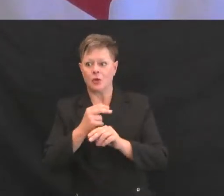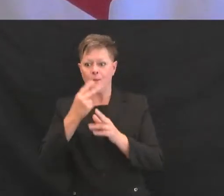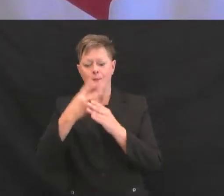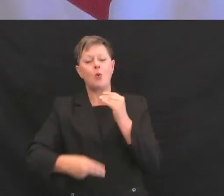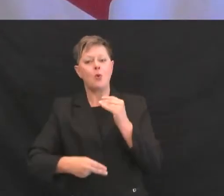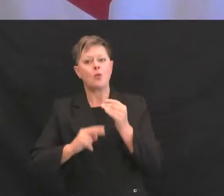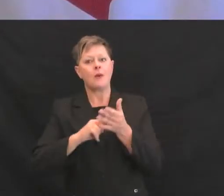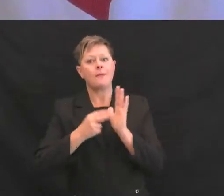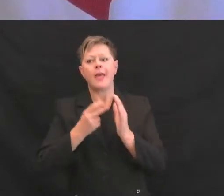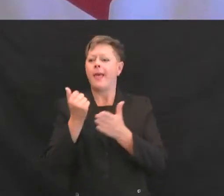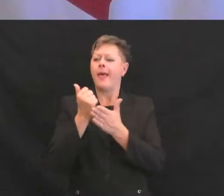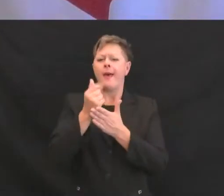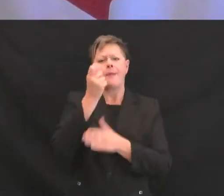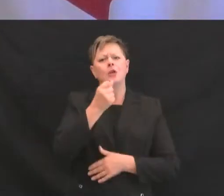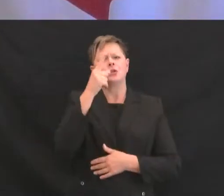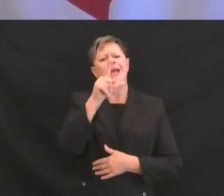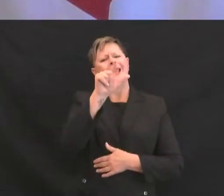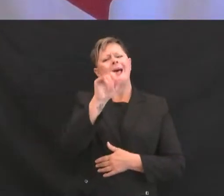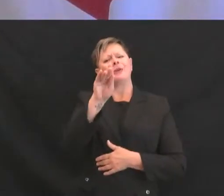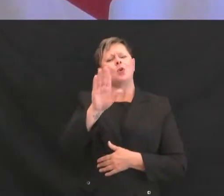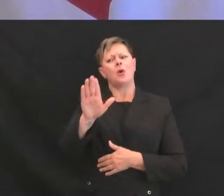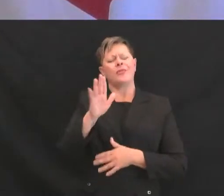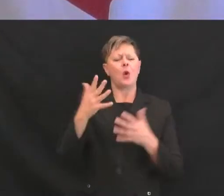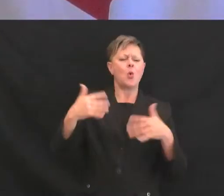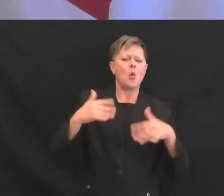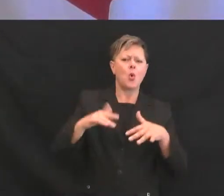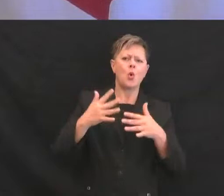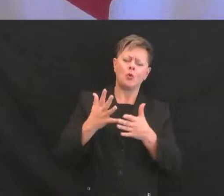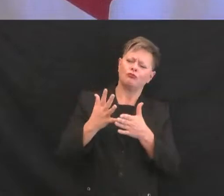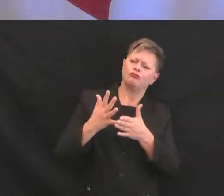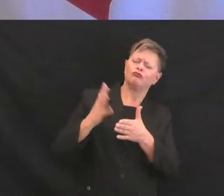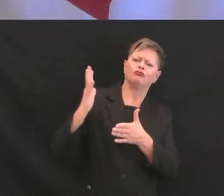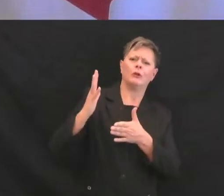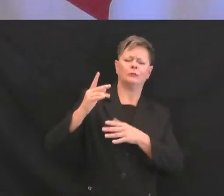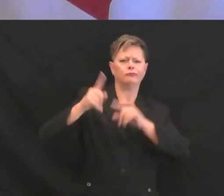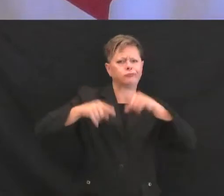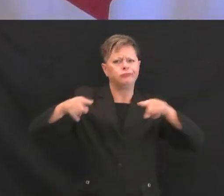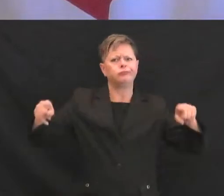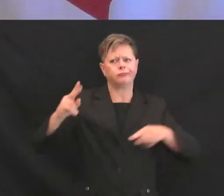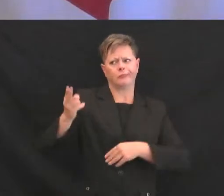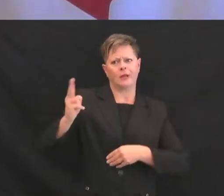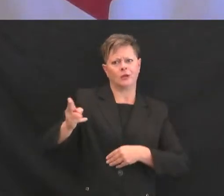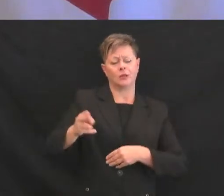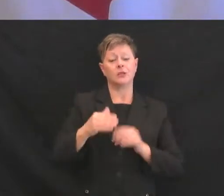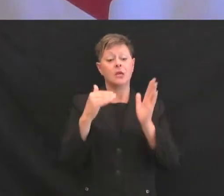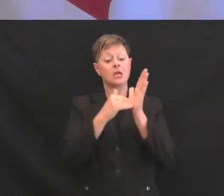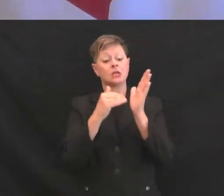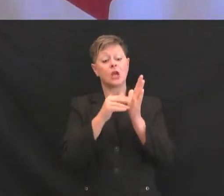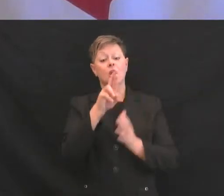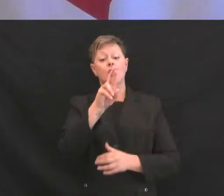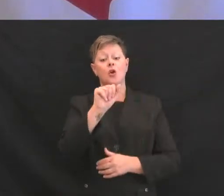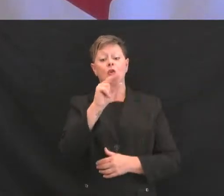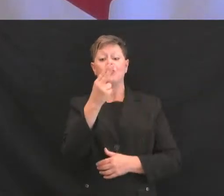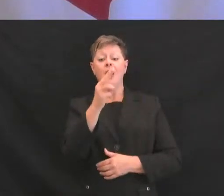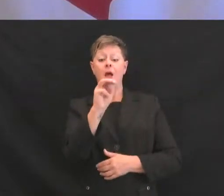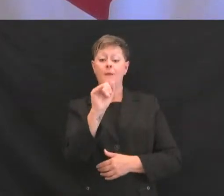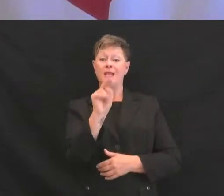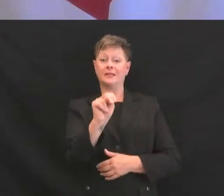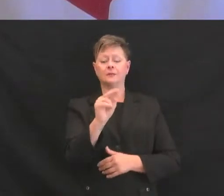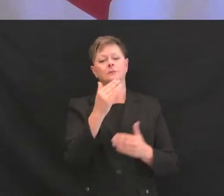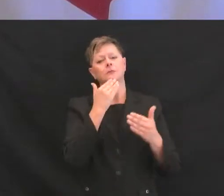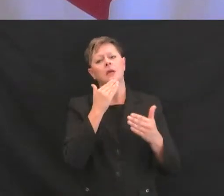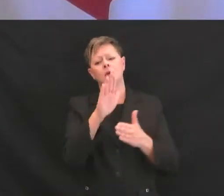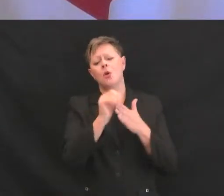Labrador's rich and diverse heritage. Dr. Rahman, thank you for your